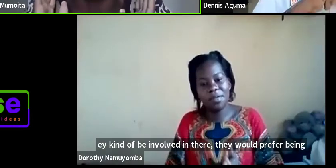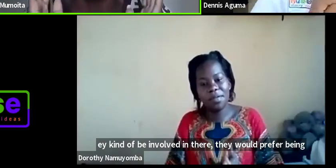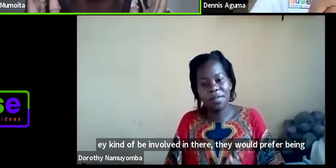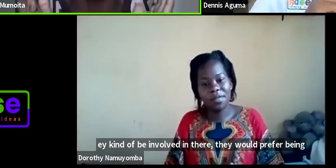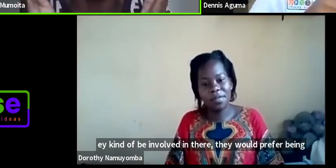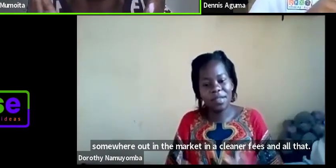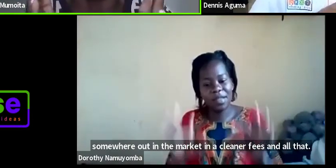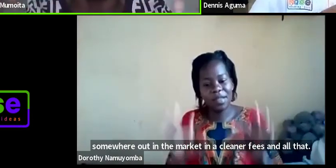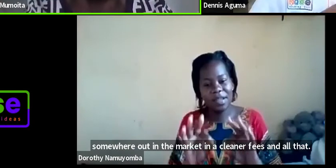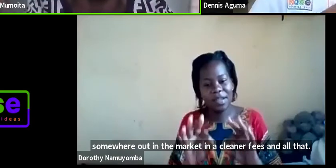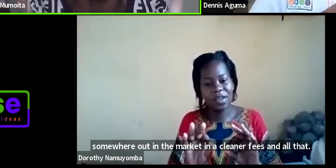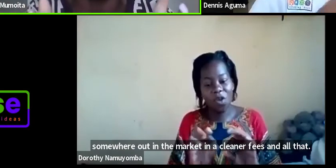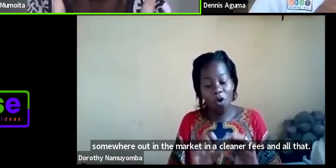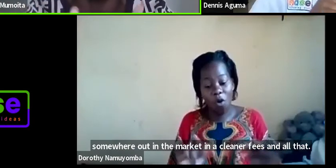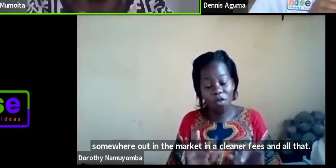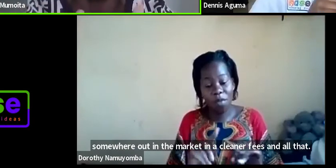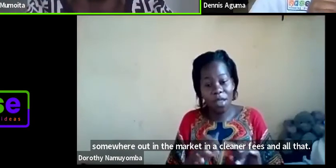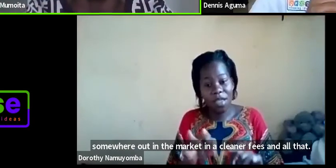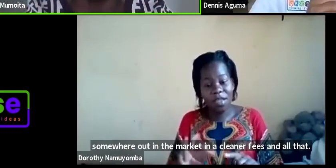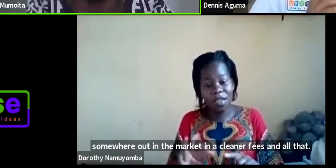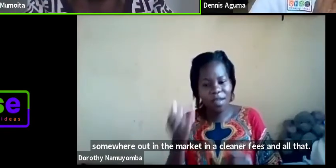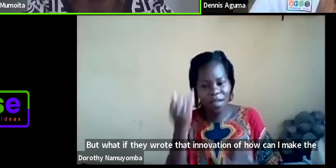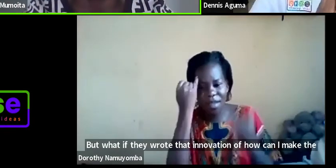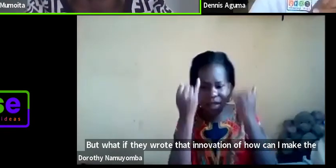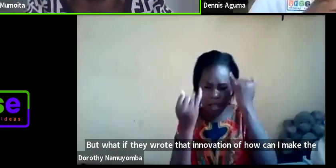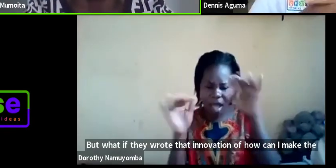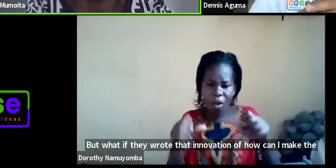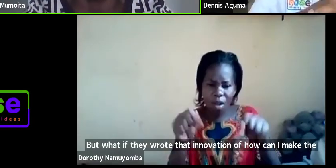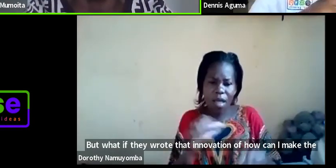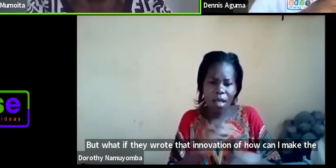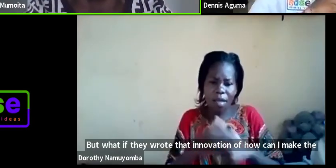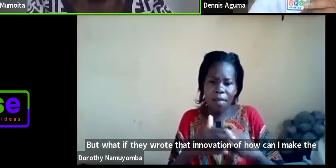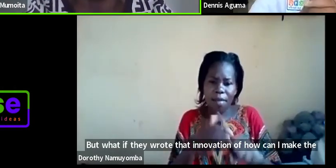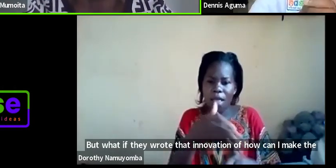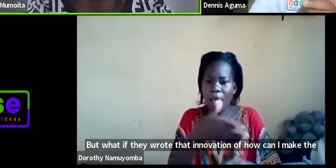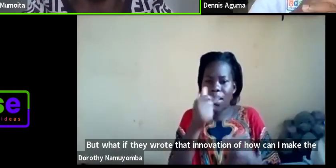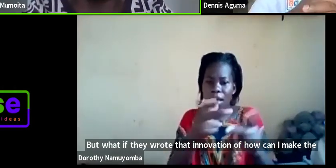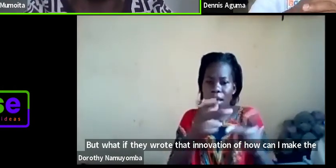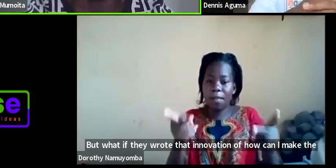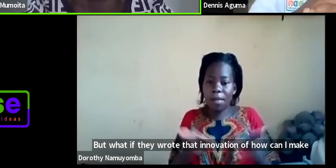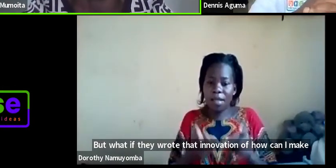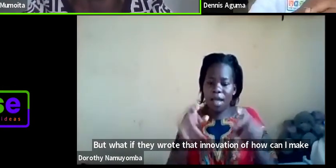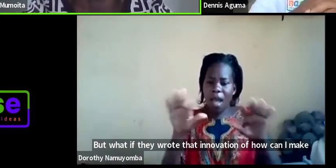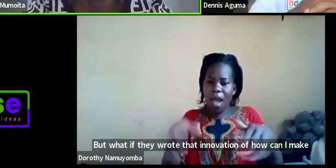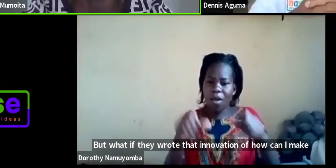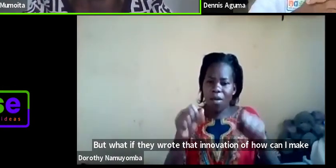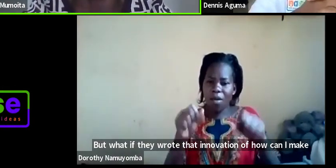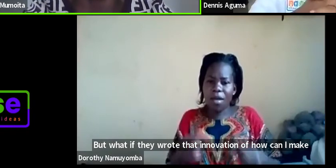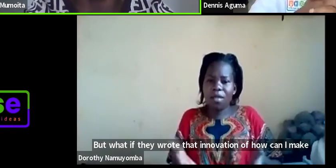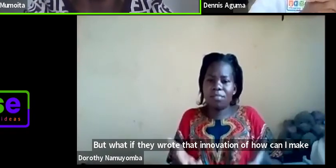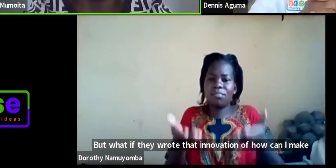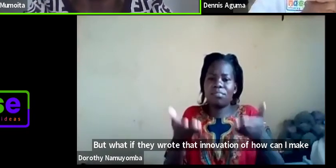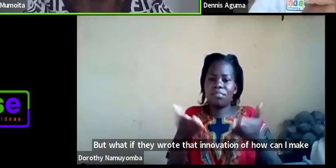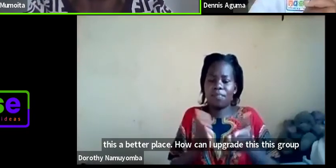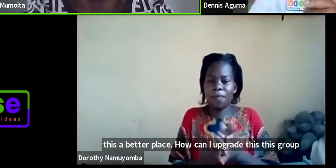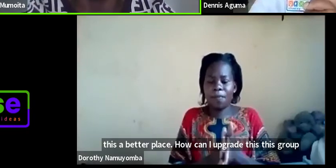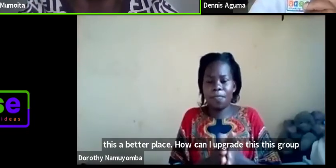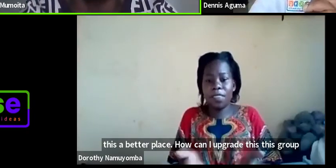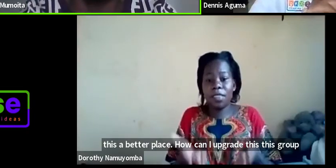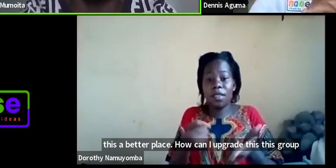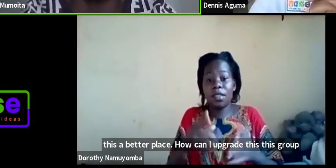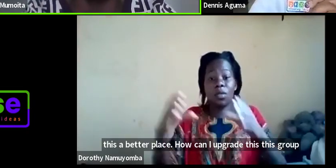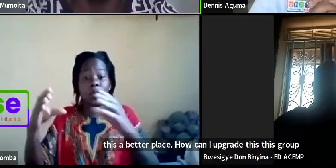if they brought that innovation of how can I make this a better place? How can I upgrade this group, this